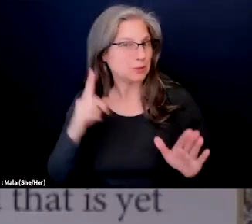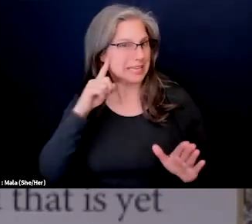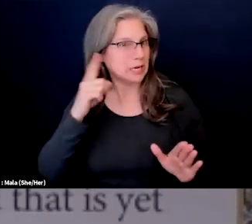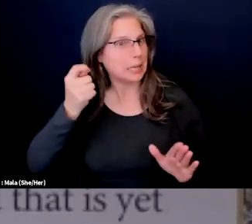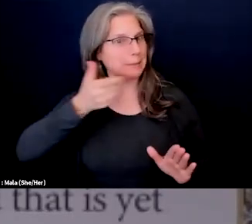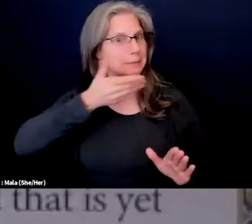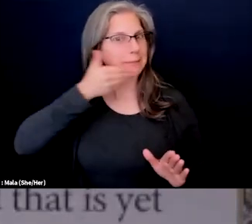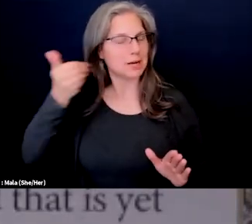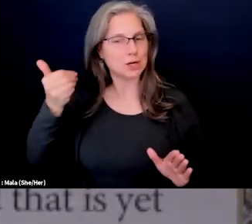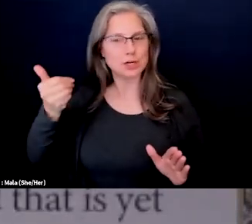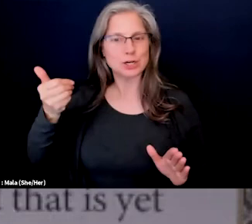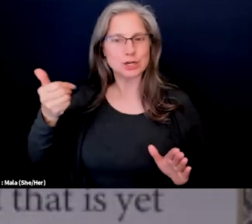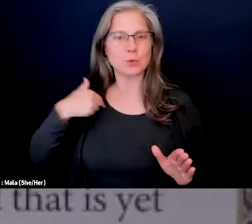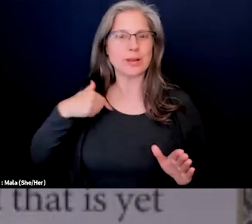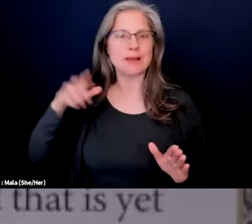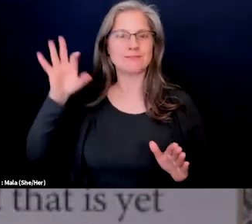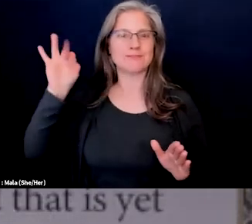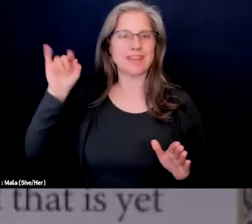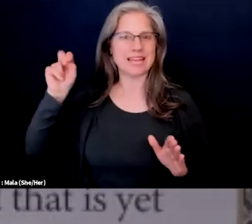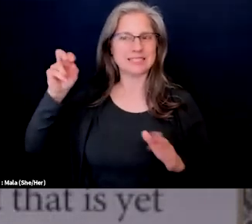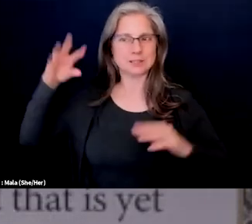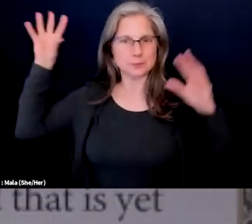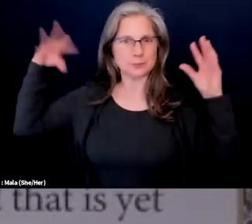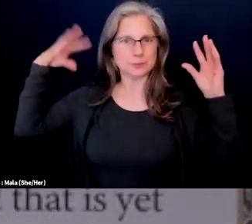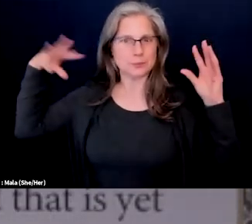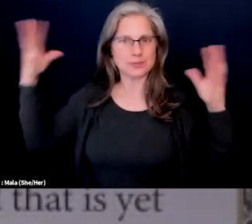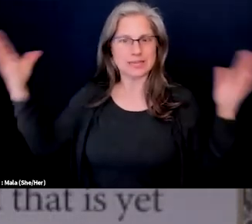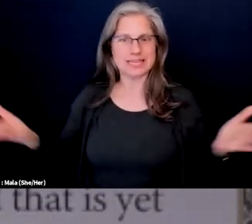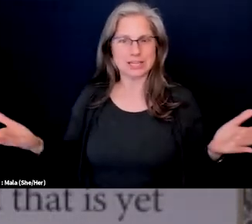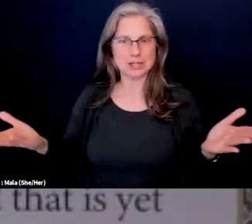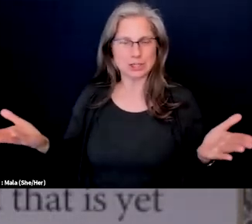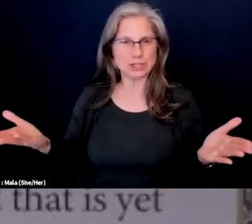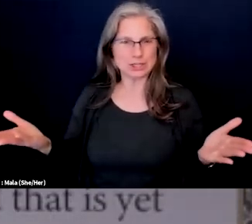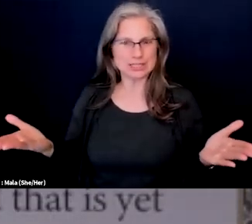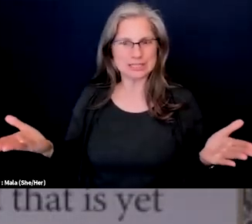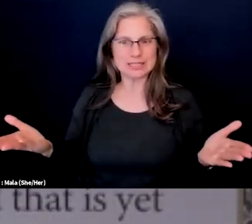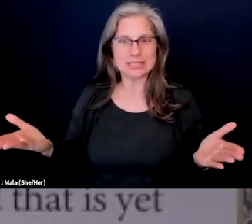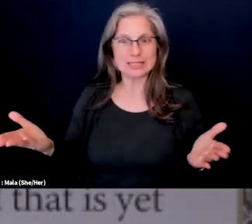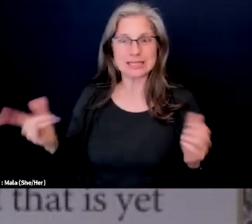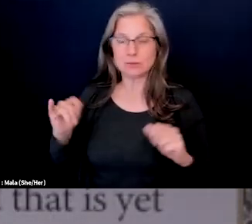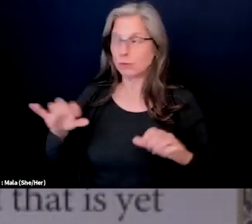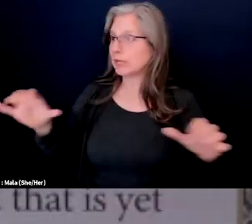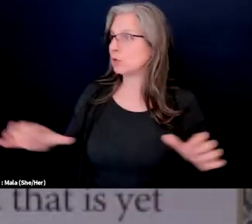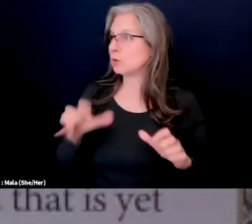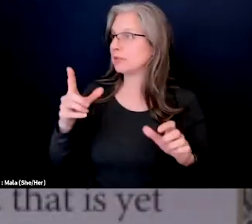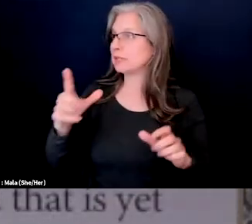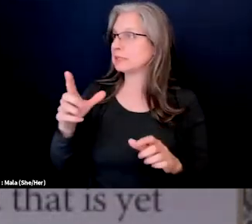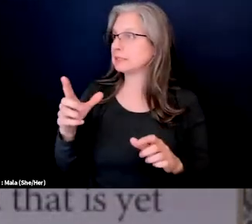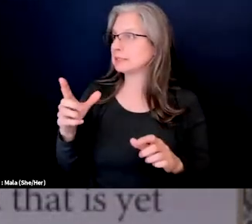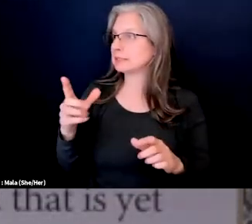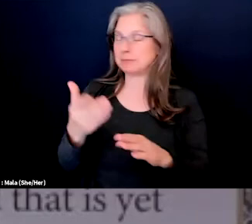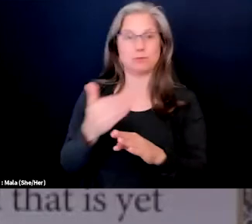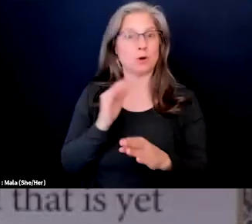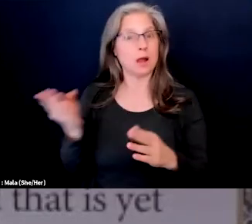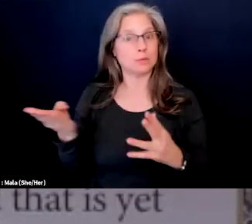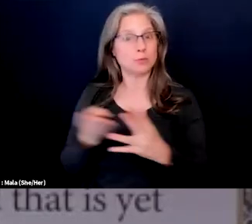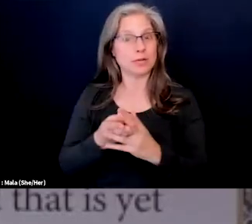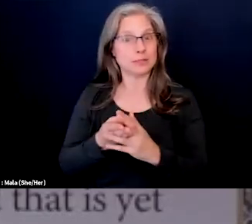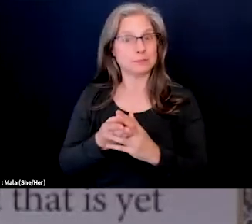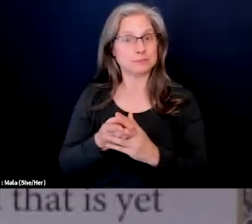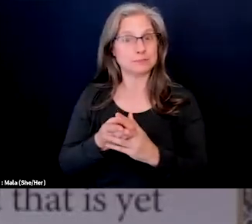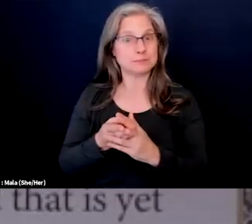little better. We've got fans going in here. And let's see if we can do this item before our break.